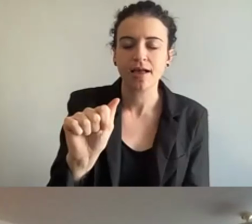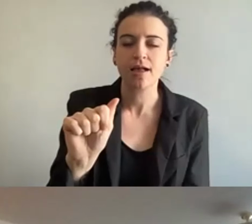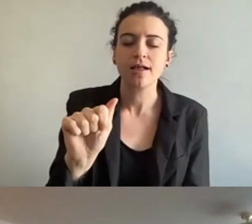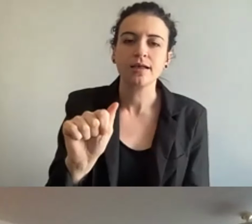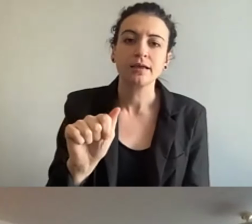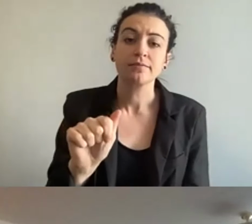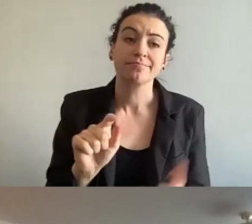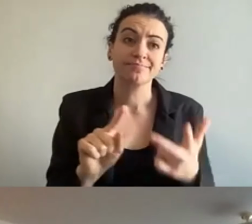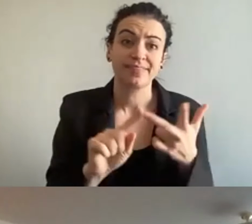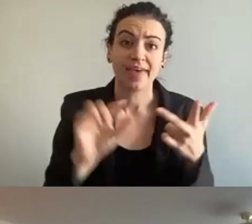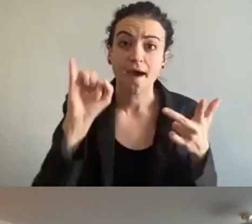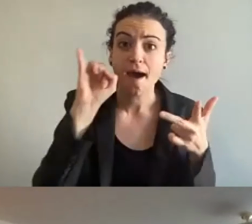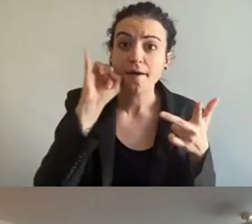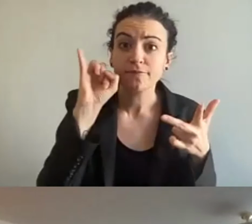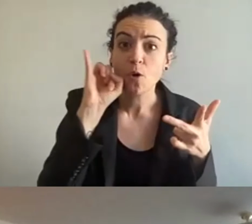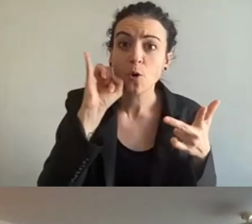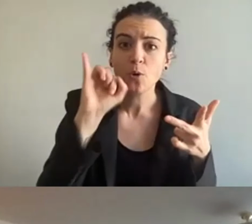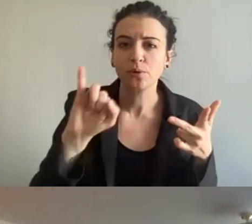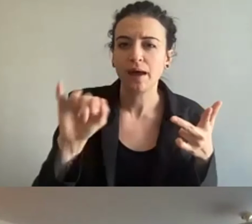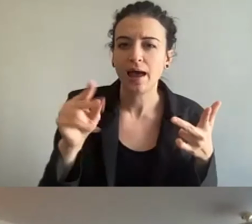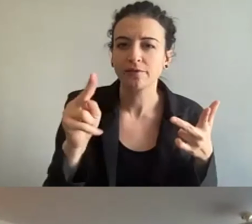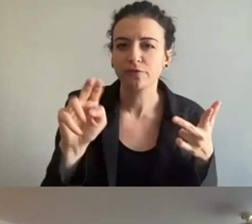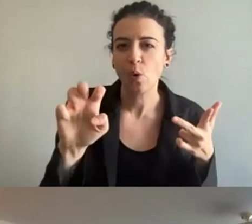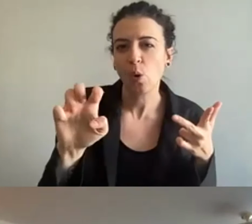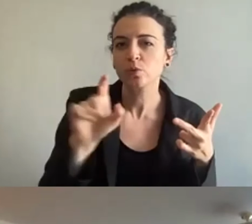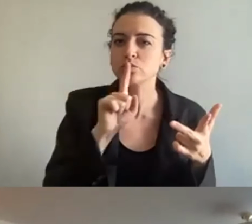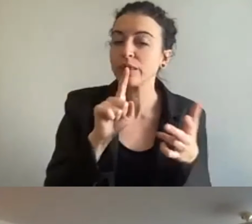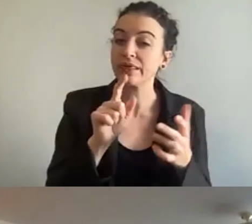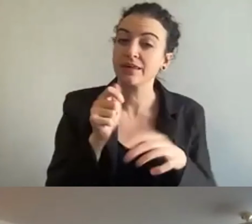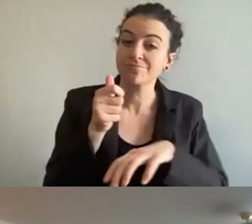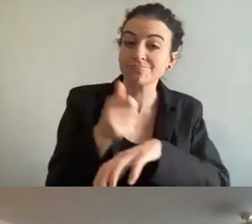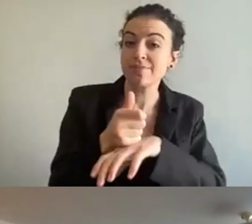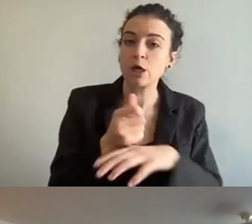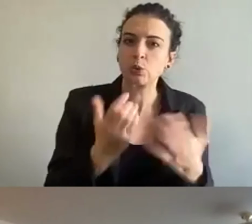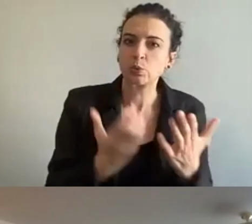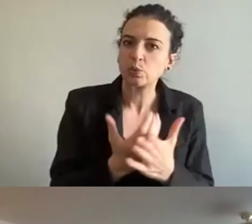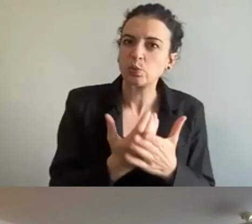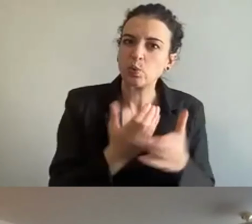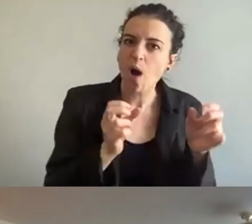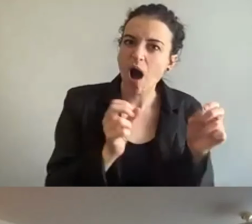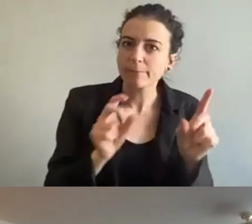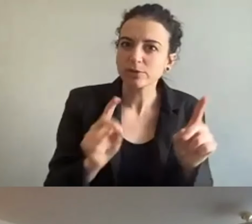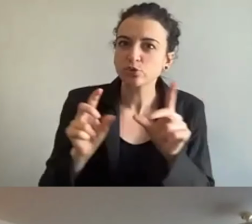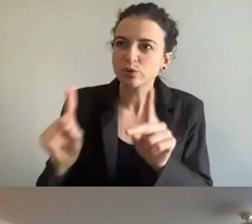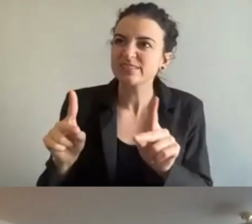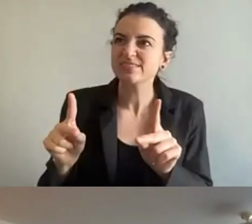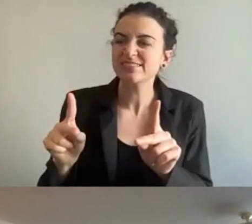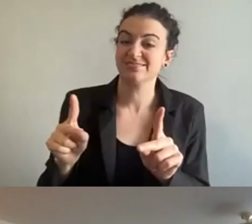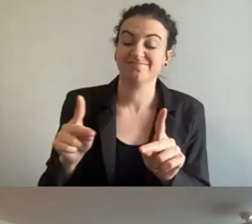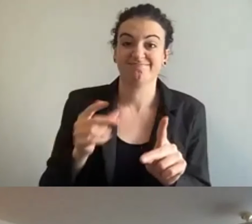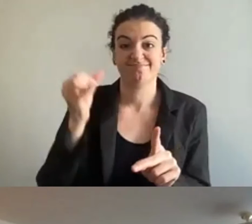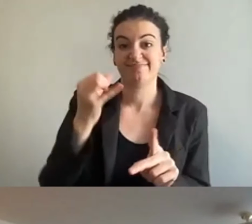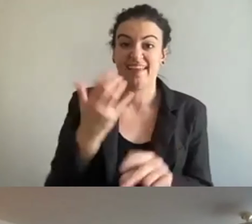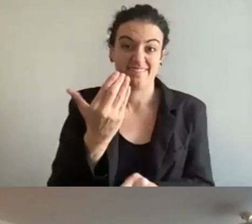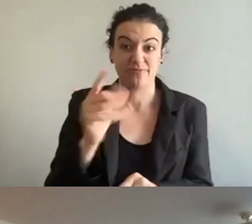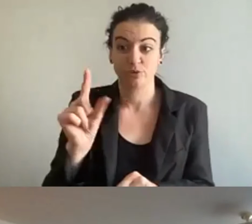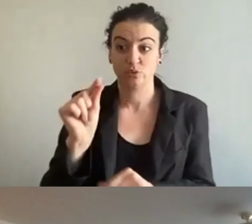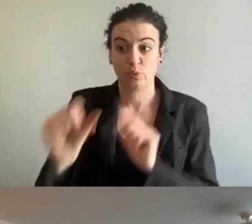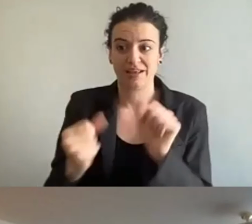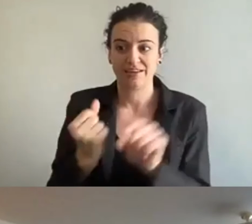created opportunities for me that I've never had 15, 20 years ago.